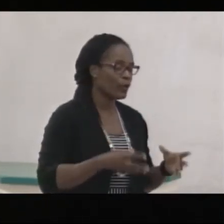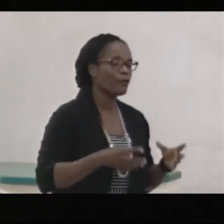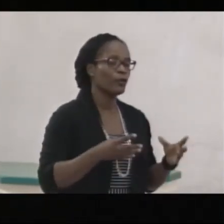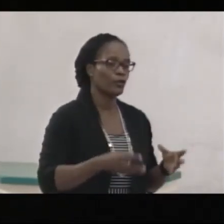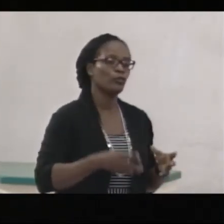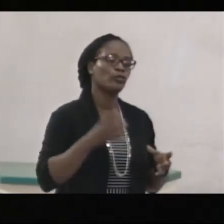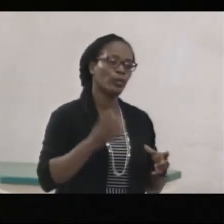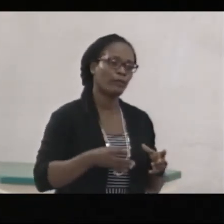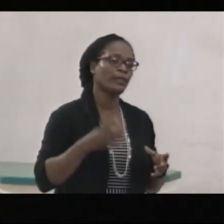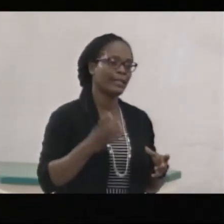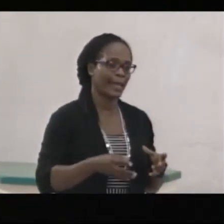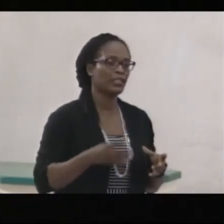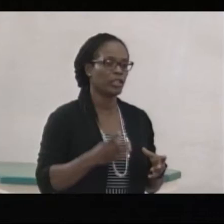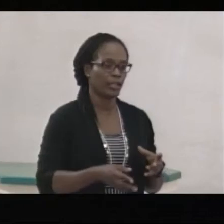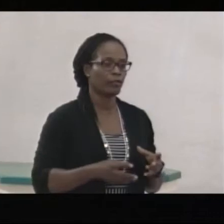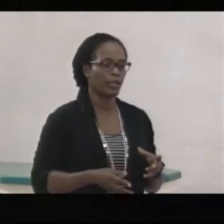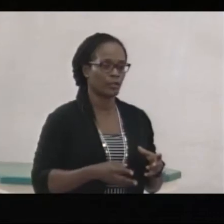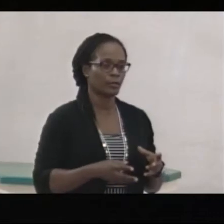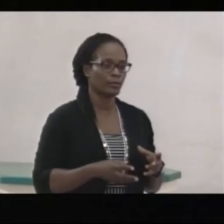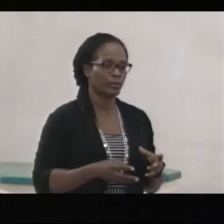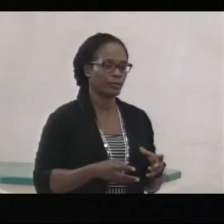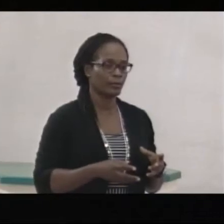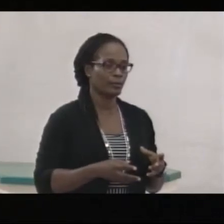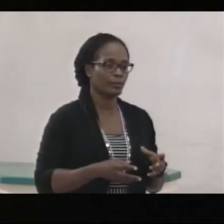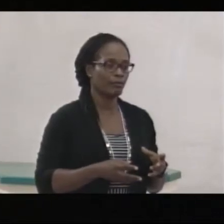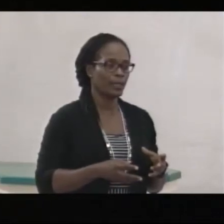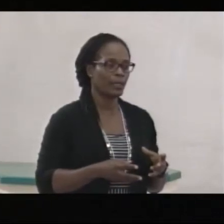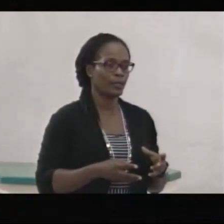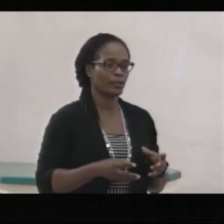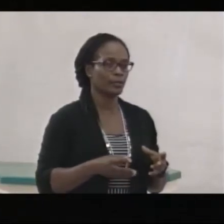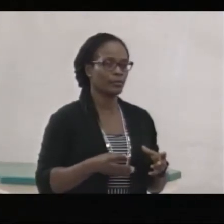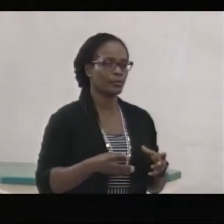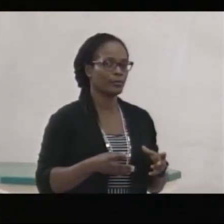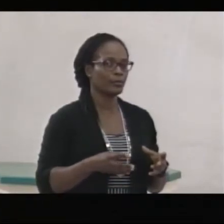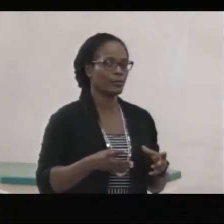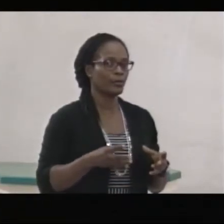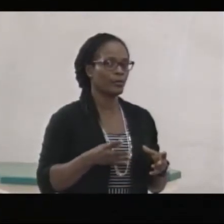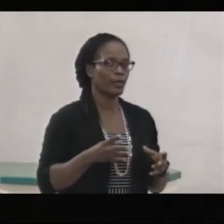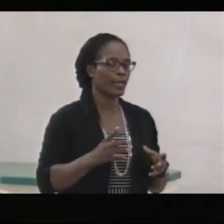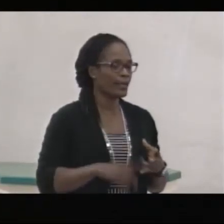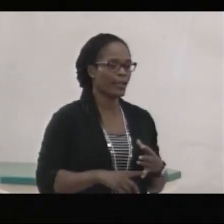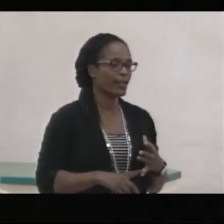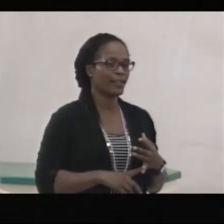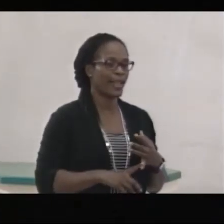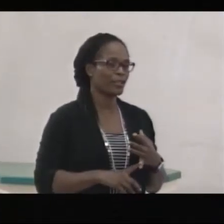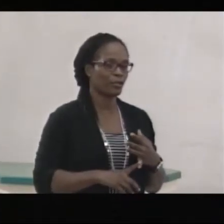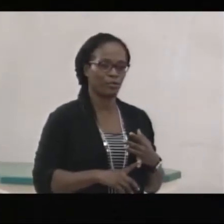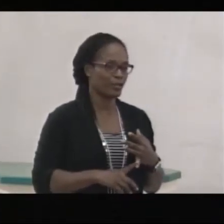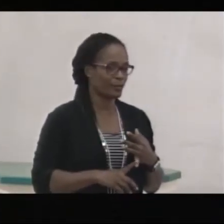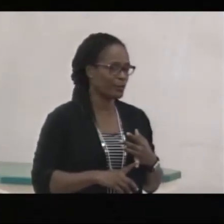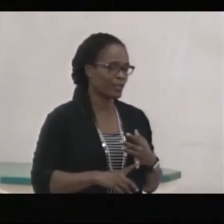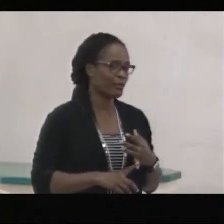can't do it for you, do it for the next generation. Because we either got